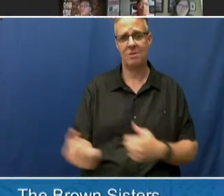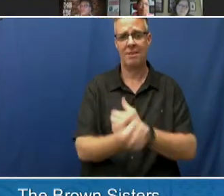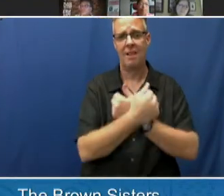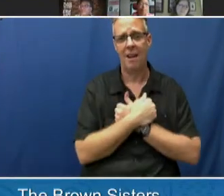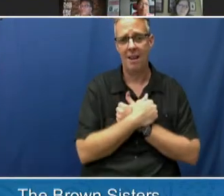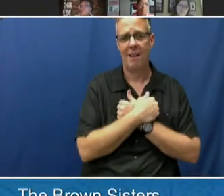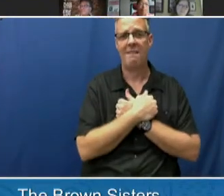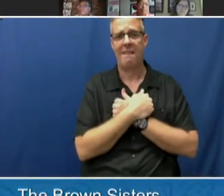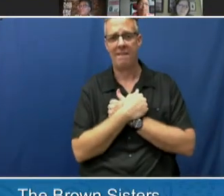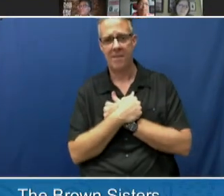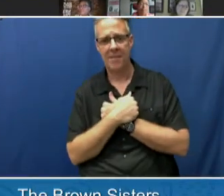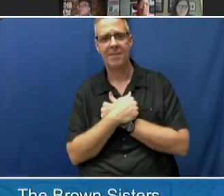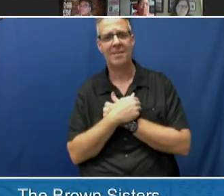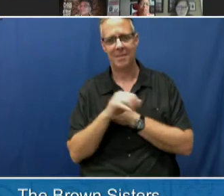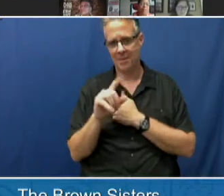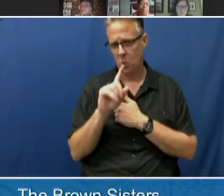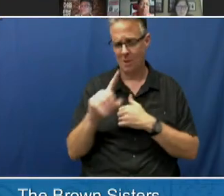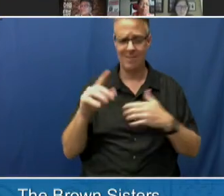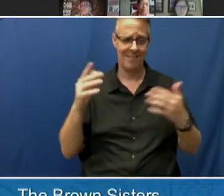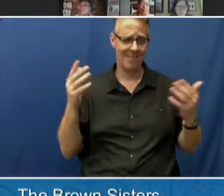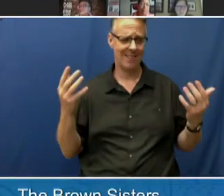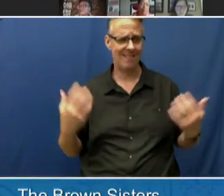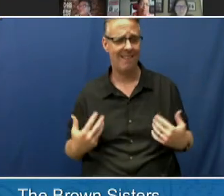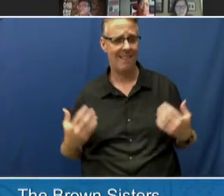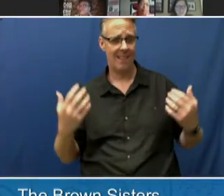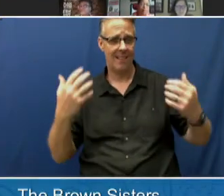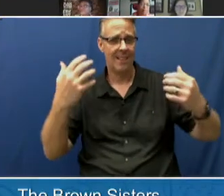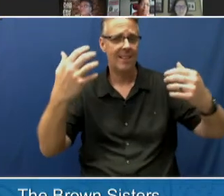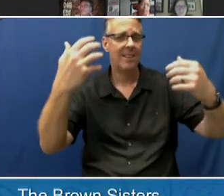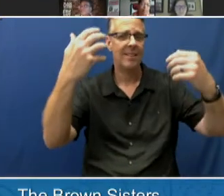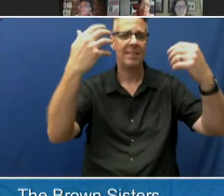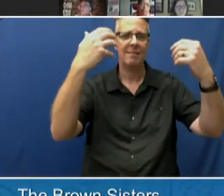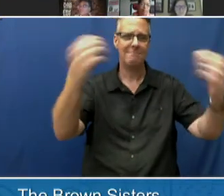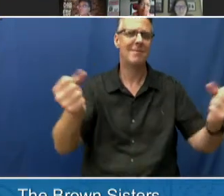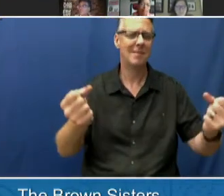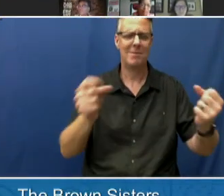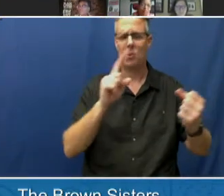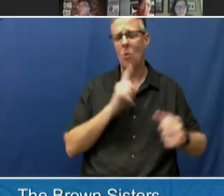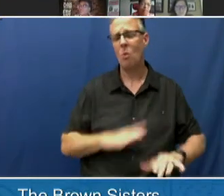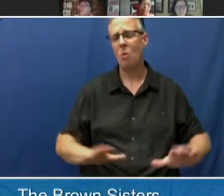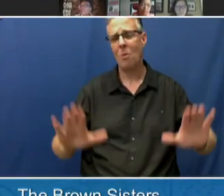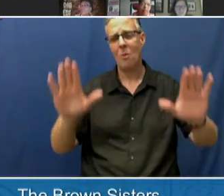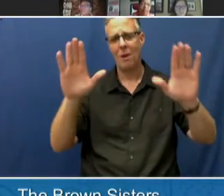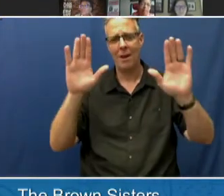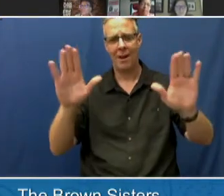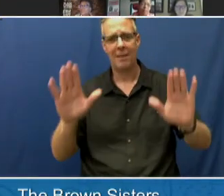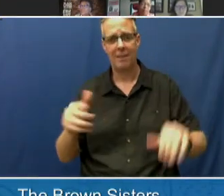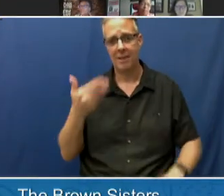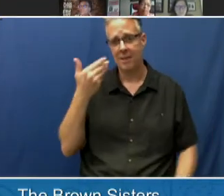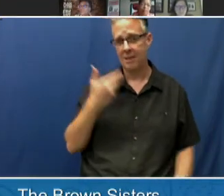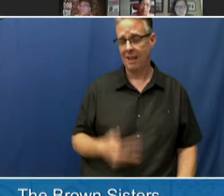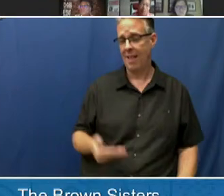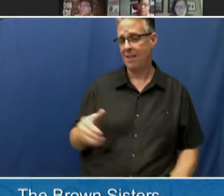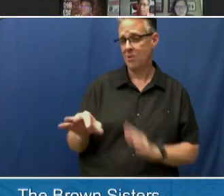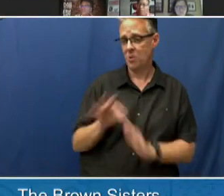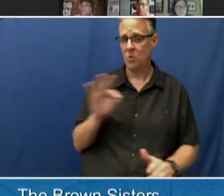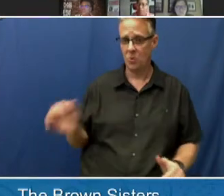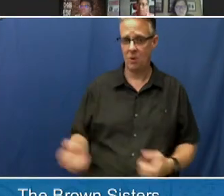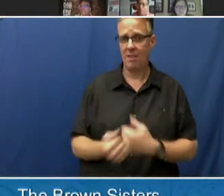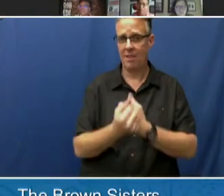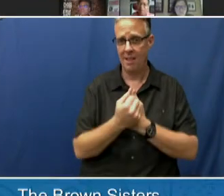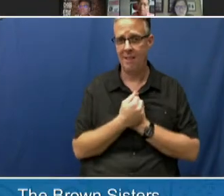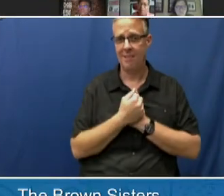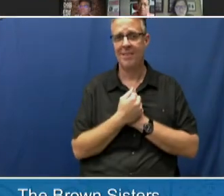I choose love. It's healing, it's so wonderful. I choose